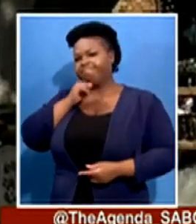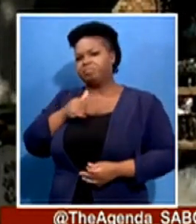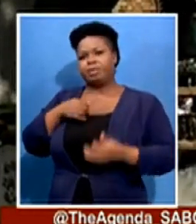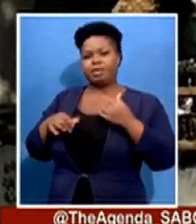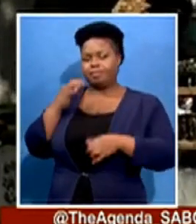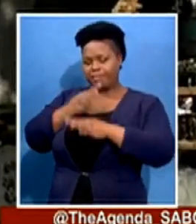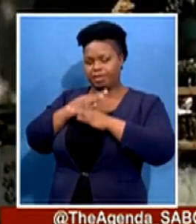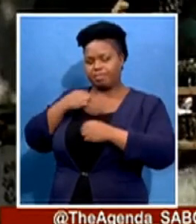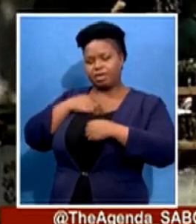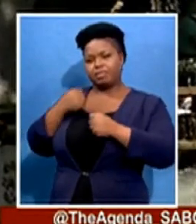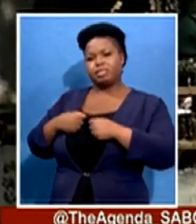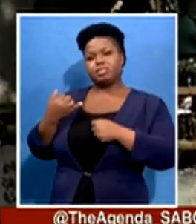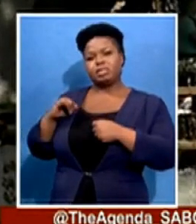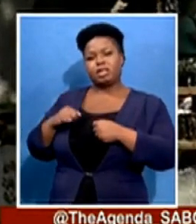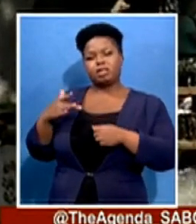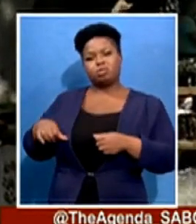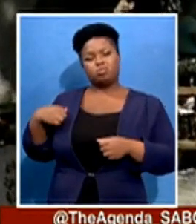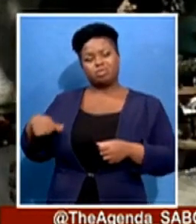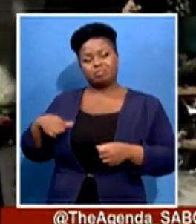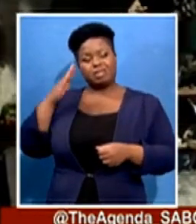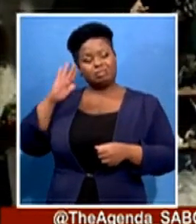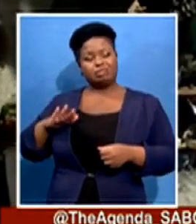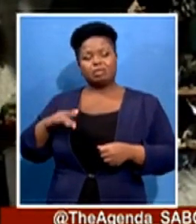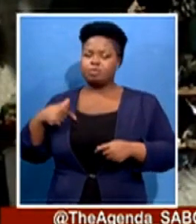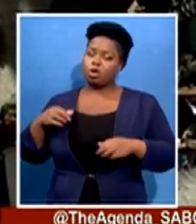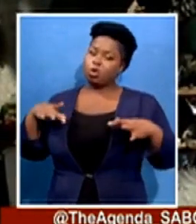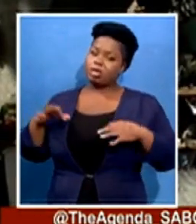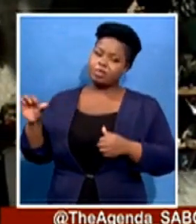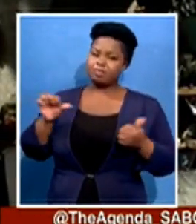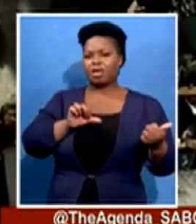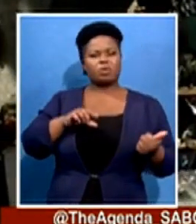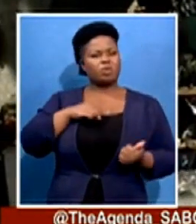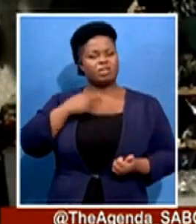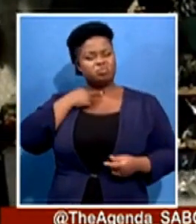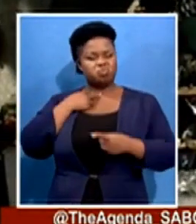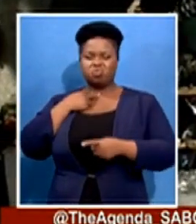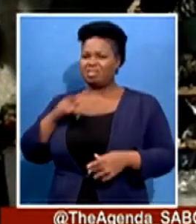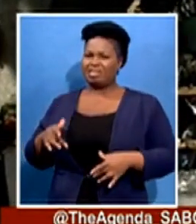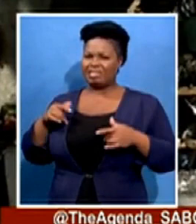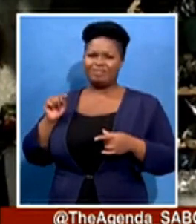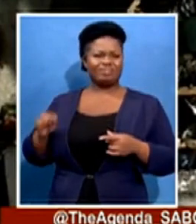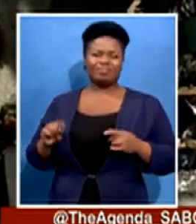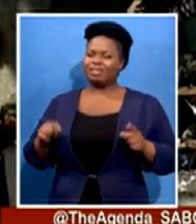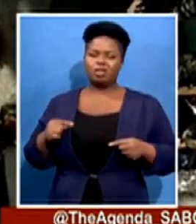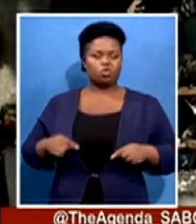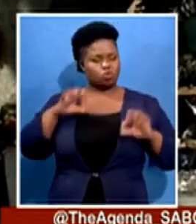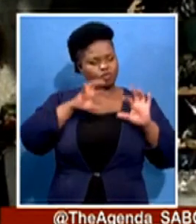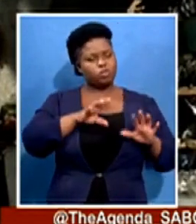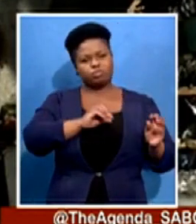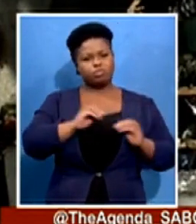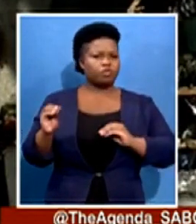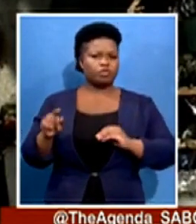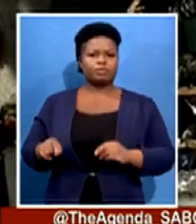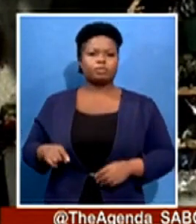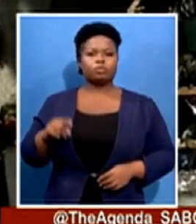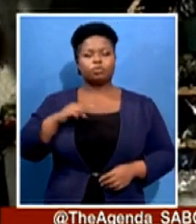every holidays I used to go back because I couldn't handle the fact that I was forced to move out of Simonstown, which was a town, a community where